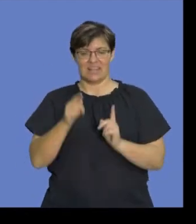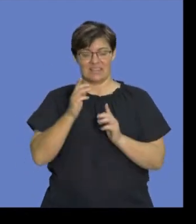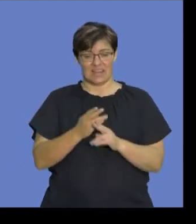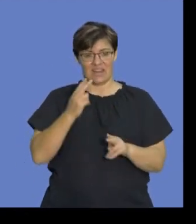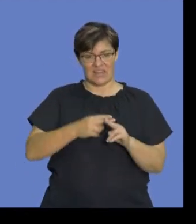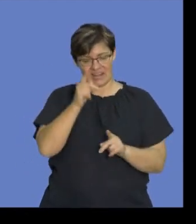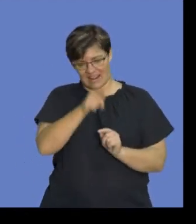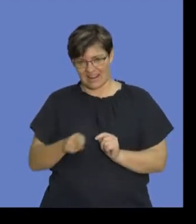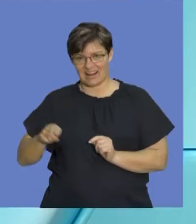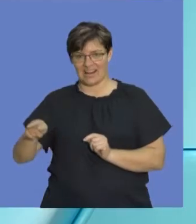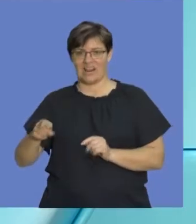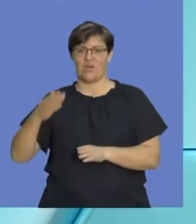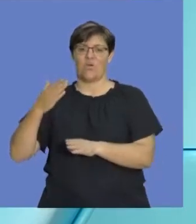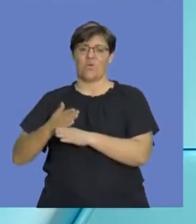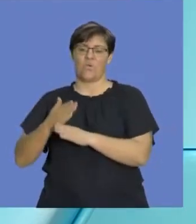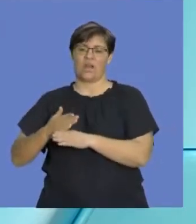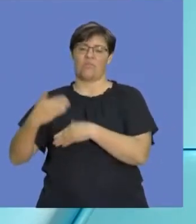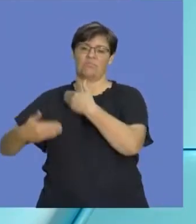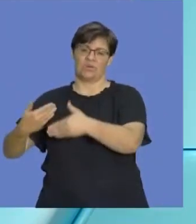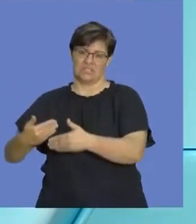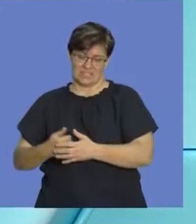in process. Okay.